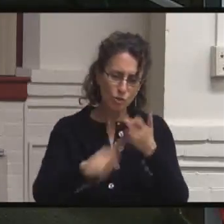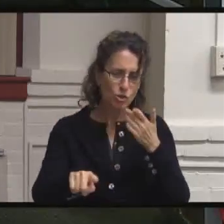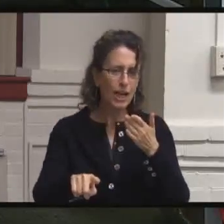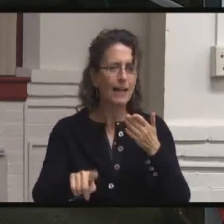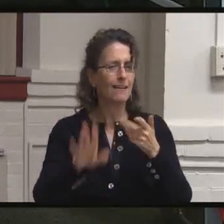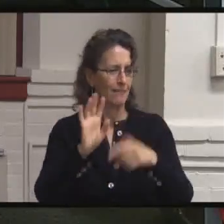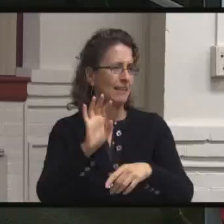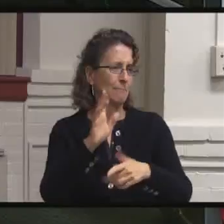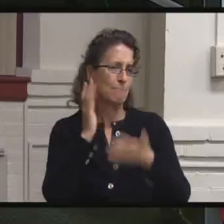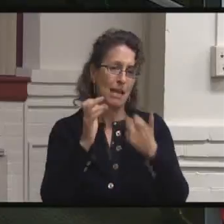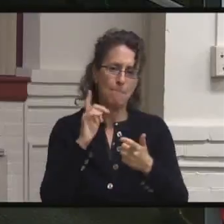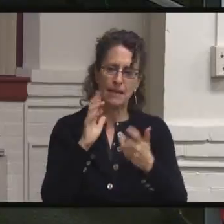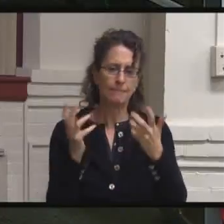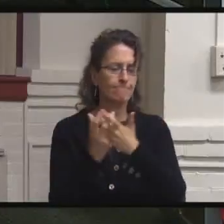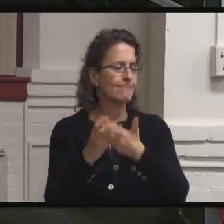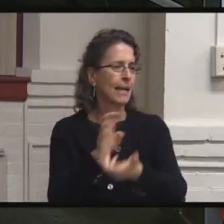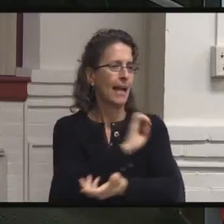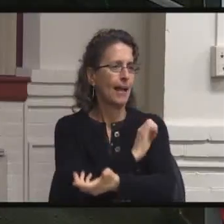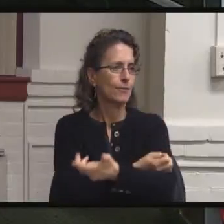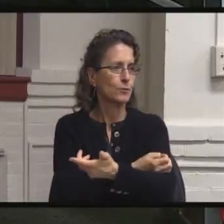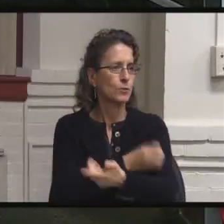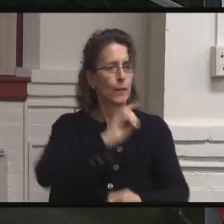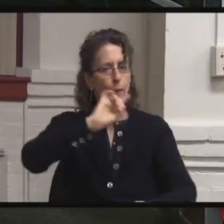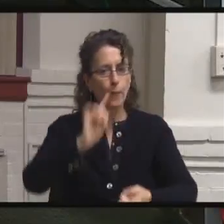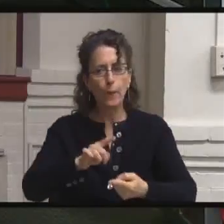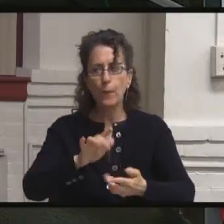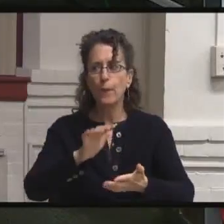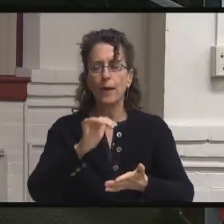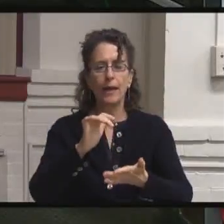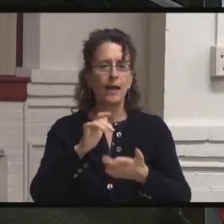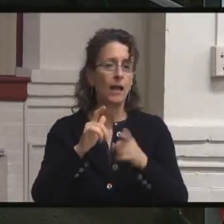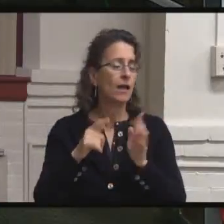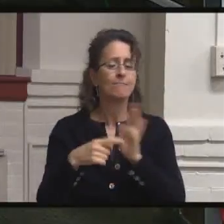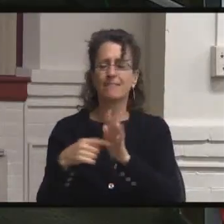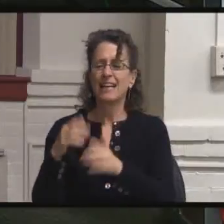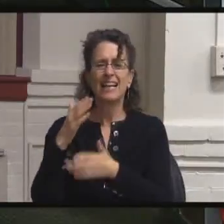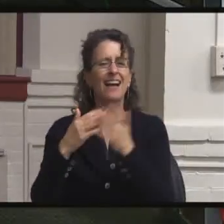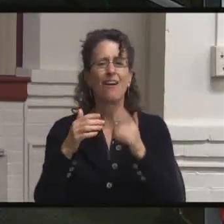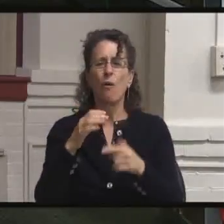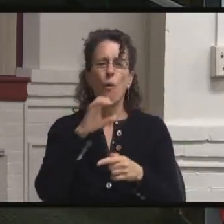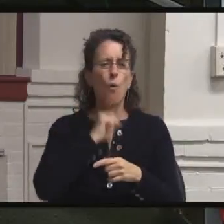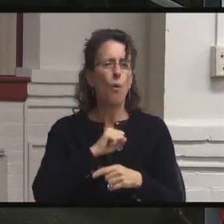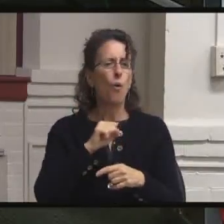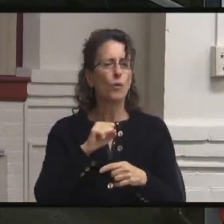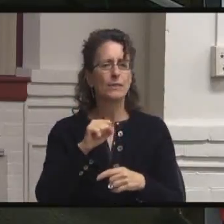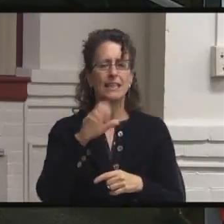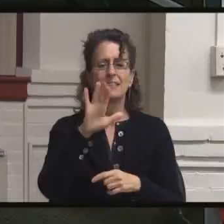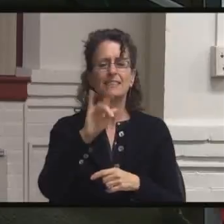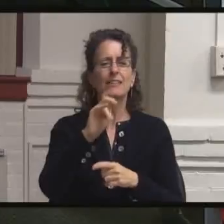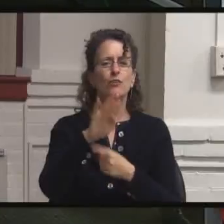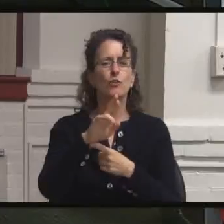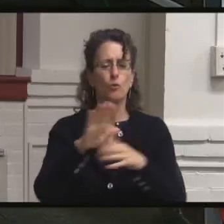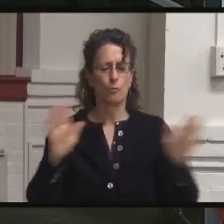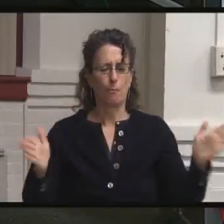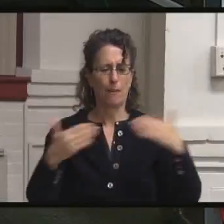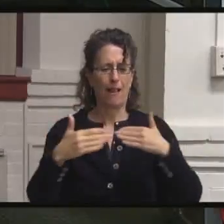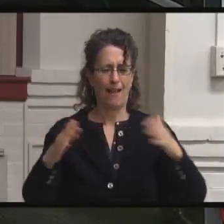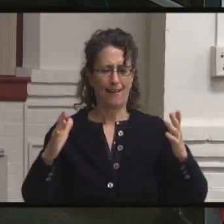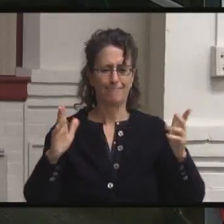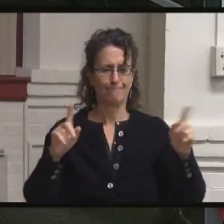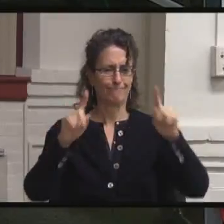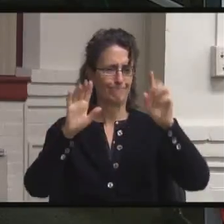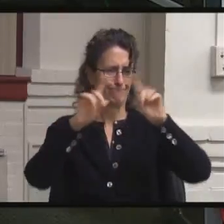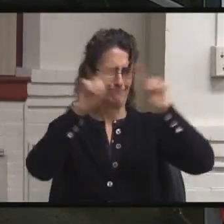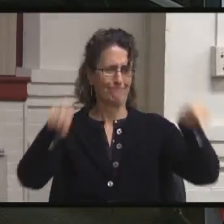energy projects. They're cinder block buildings, they have electric resistance heat, and so these would